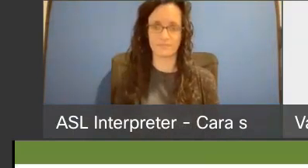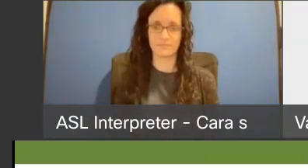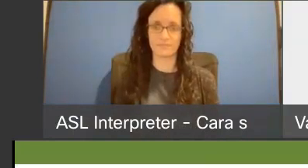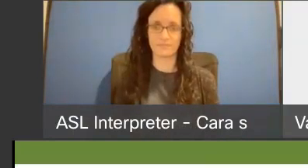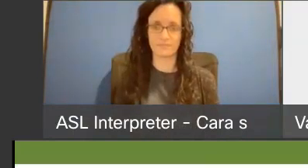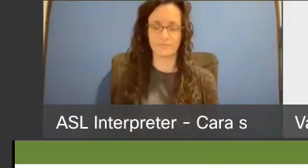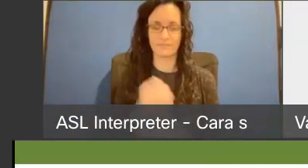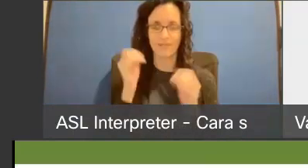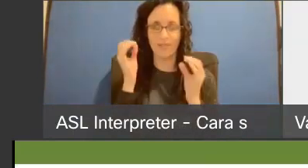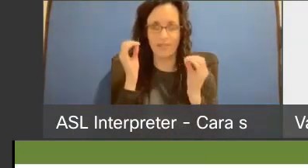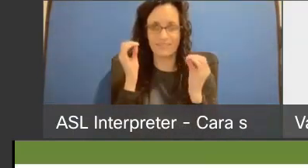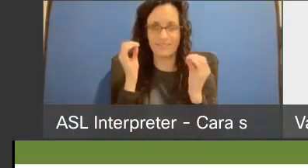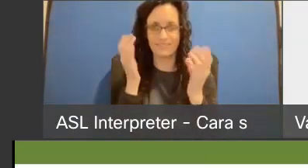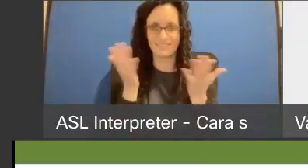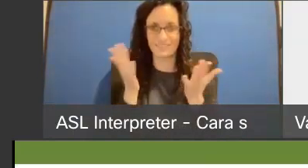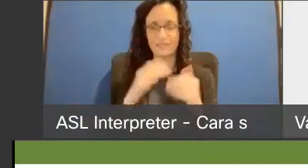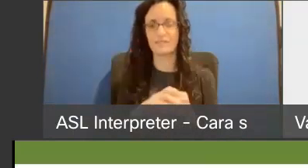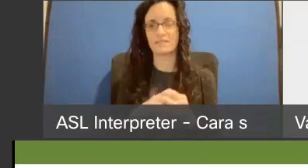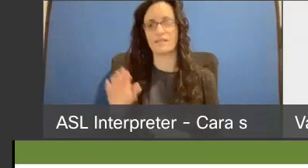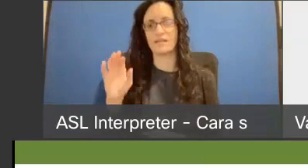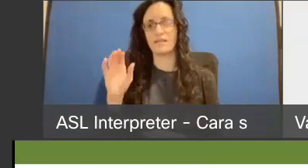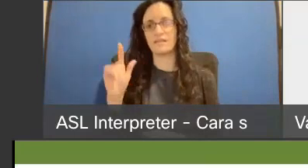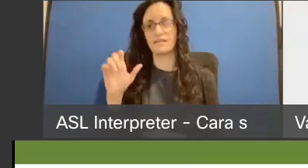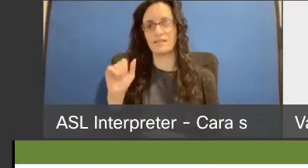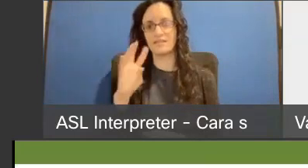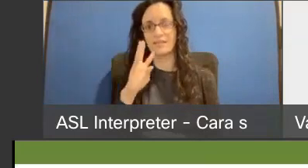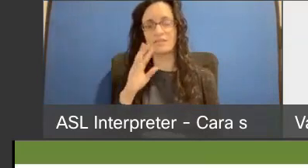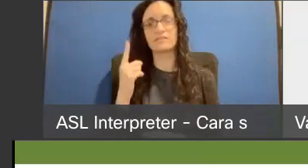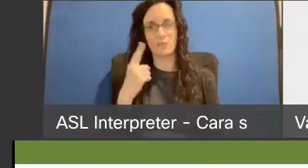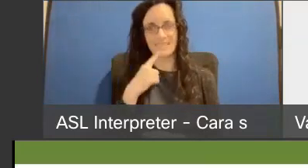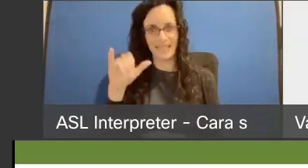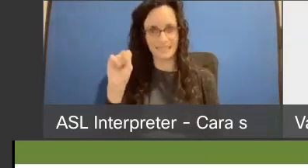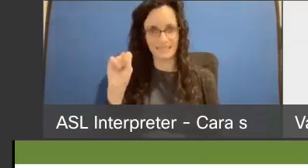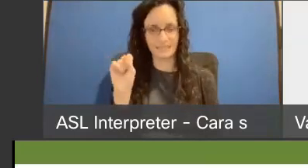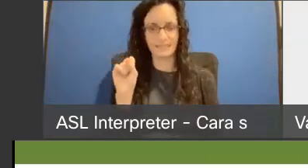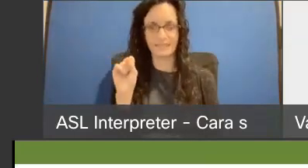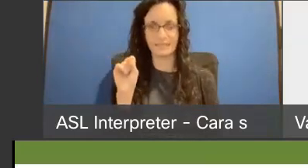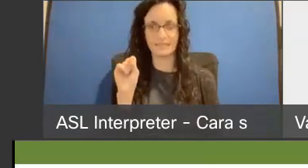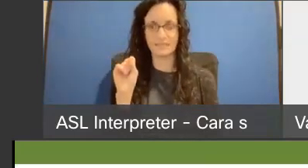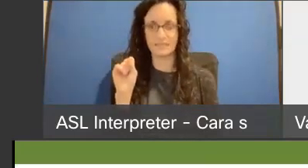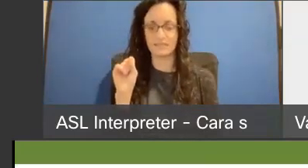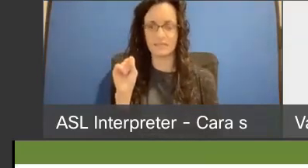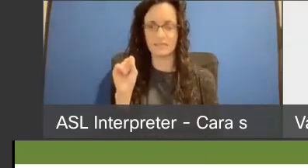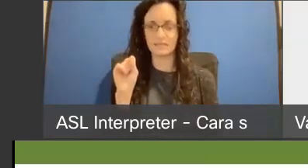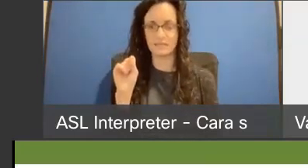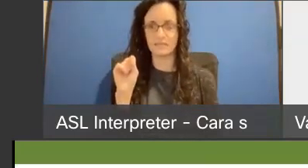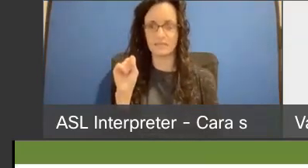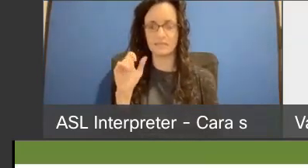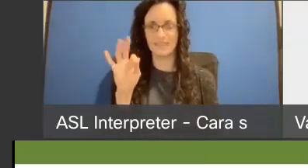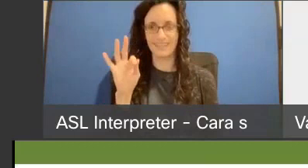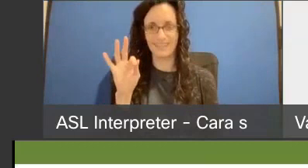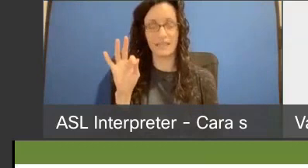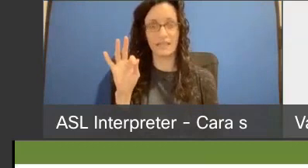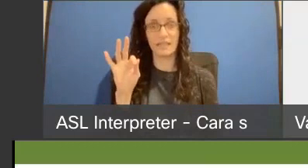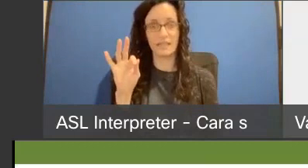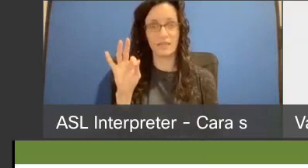Any thoughts on that? Someone posted yes. Well, if she thought it was going